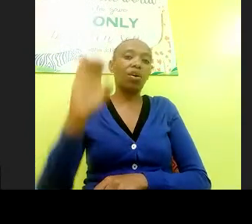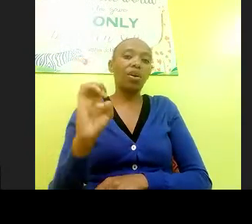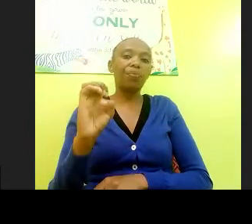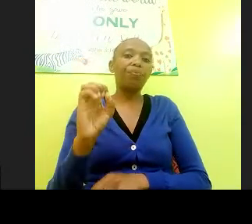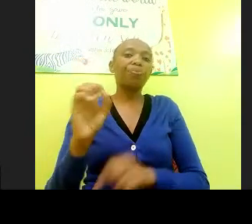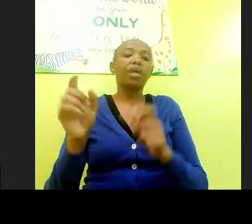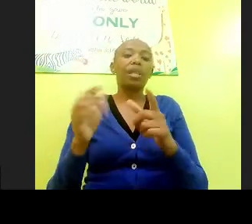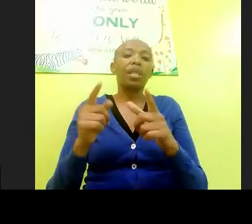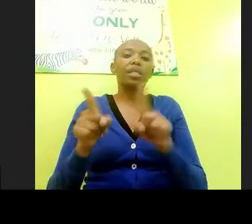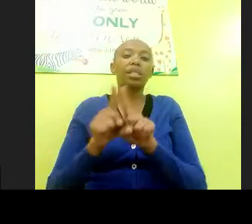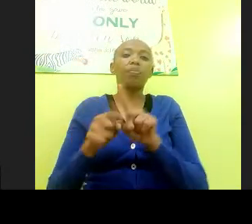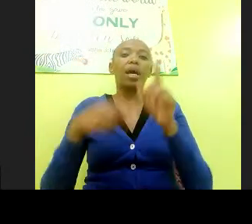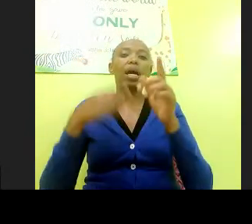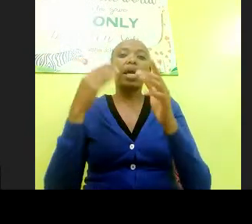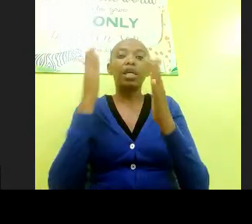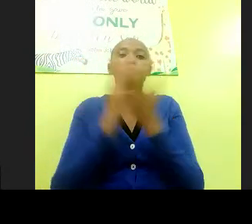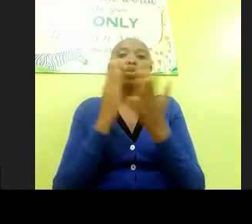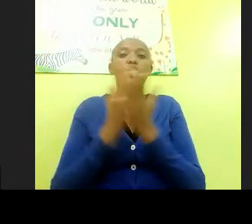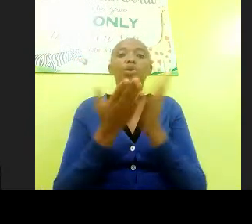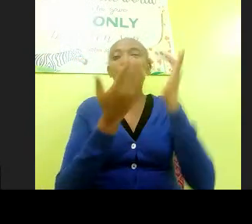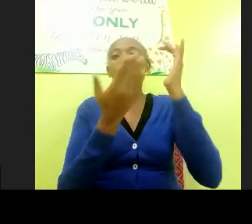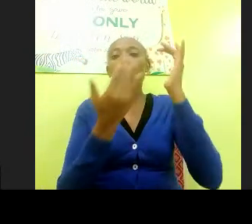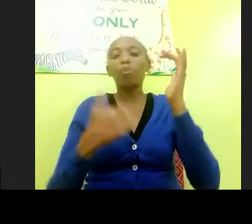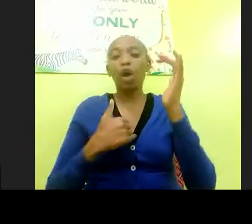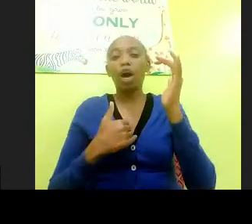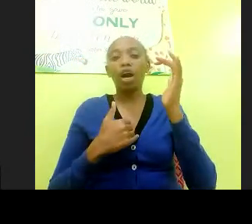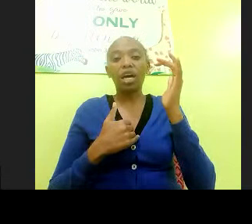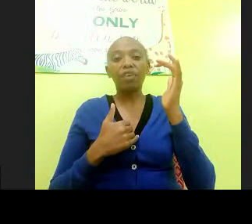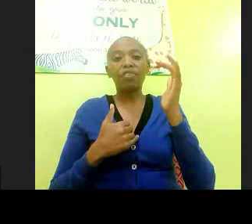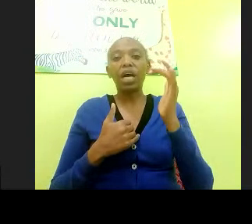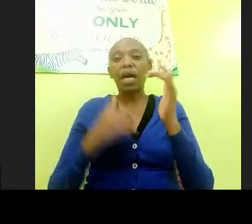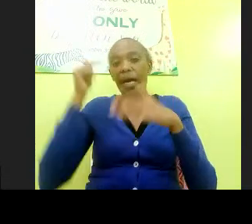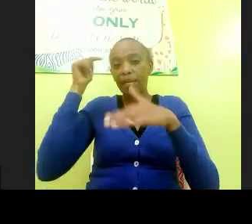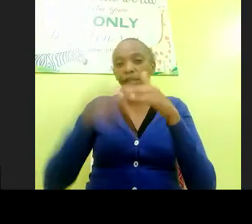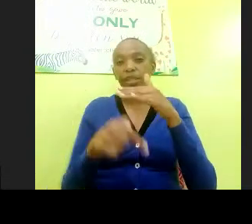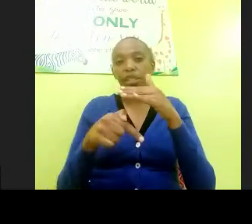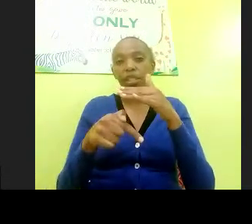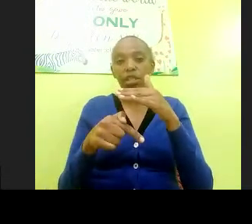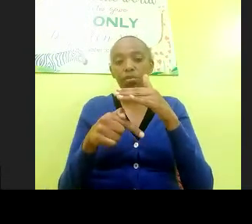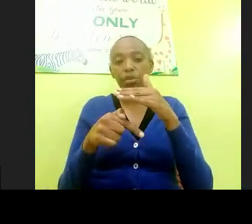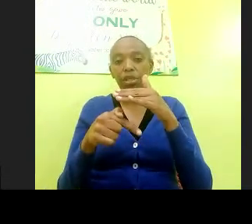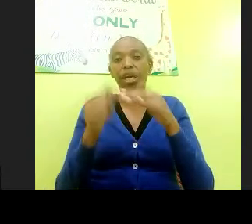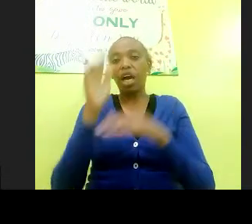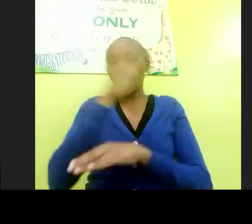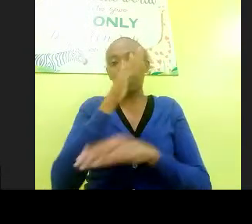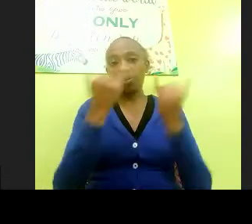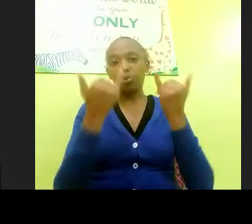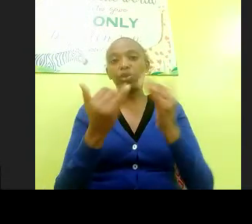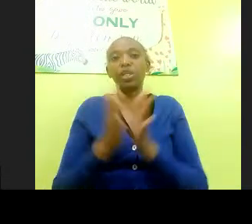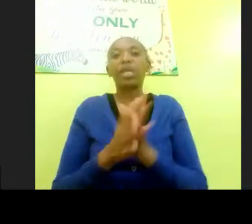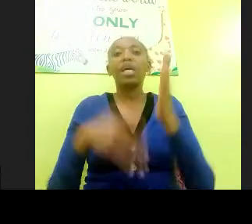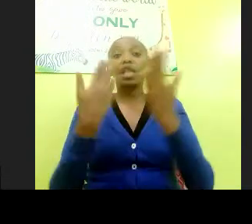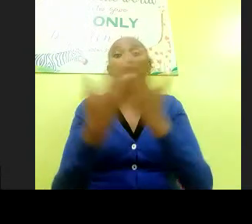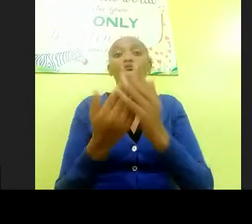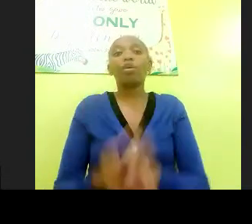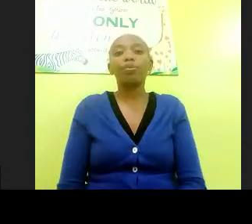really hope we'll have a very insightful afternoon today. Thank you.